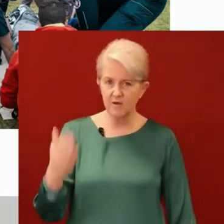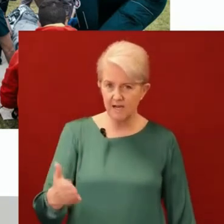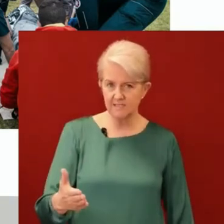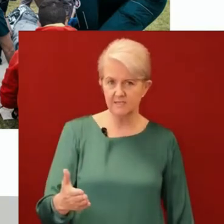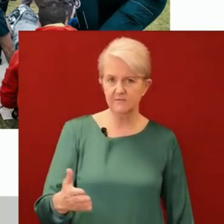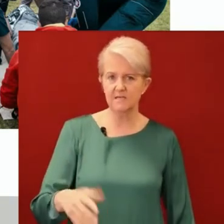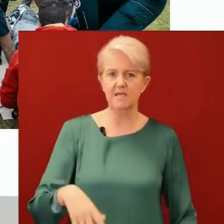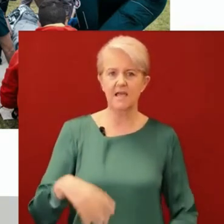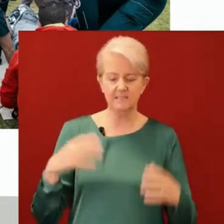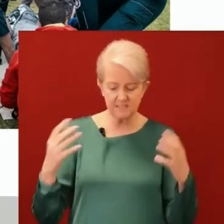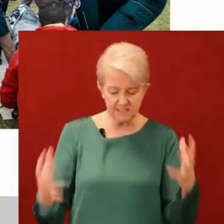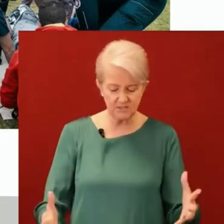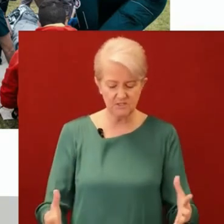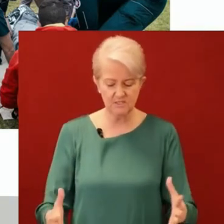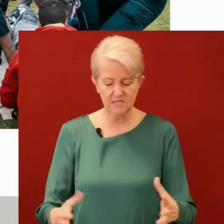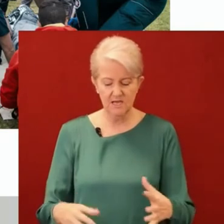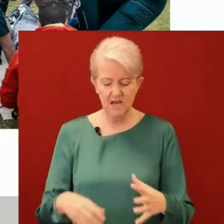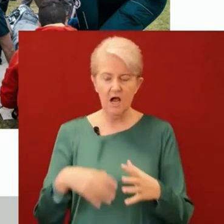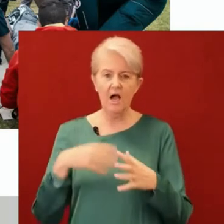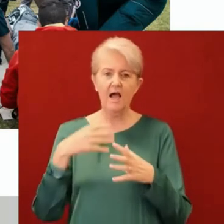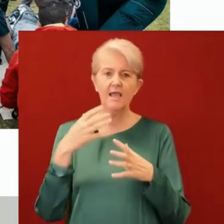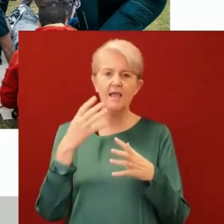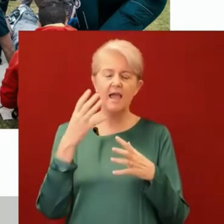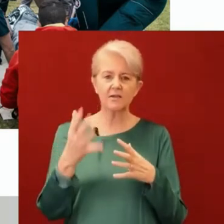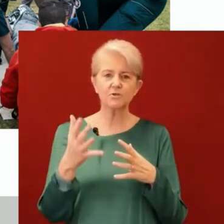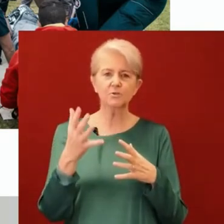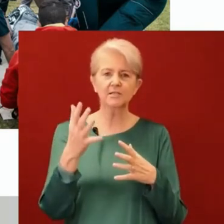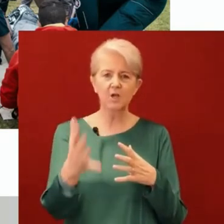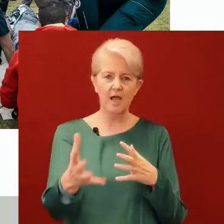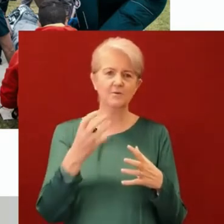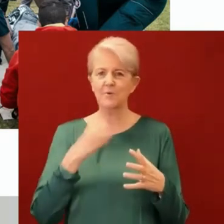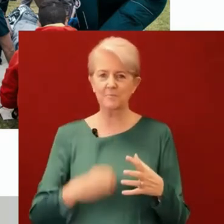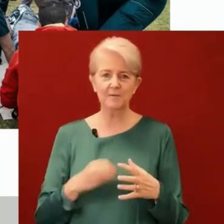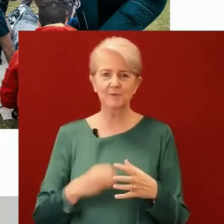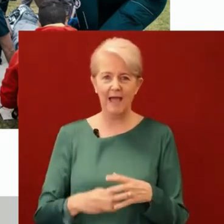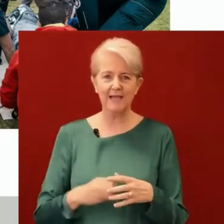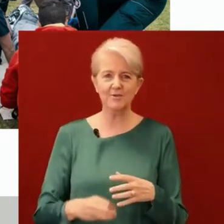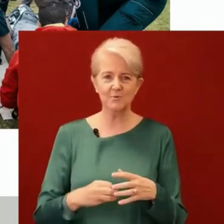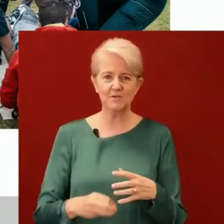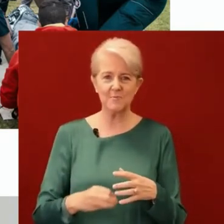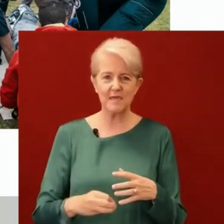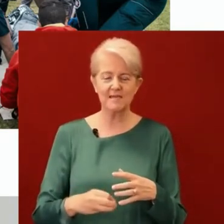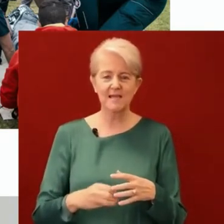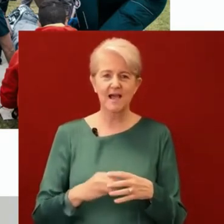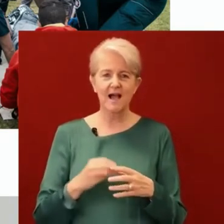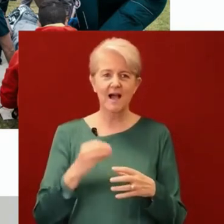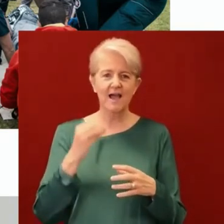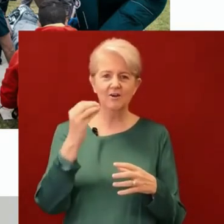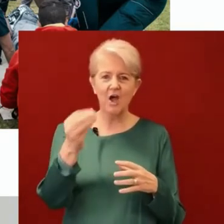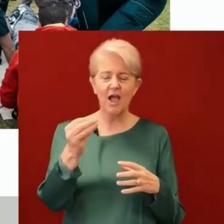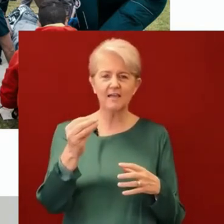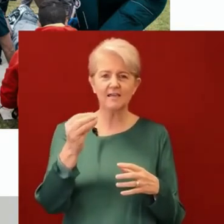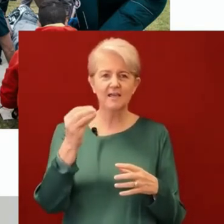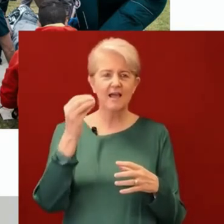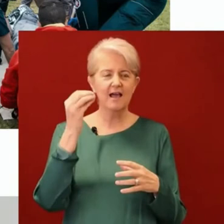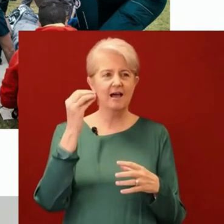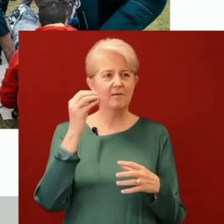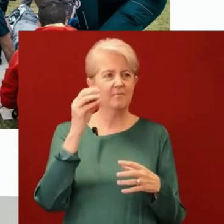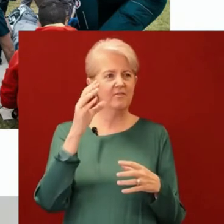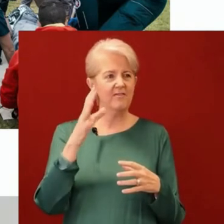and creativity and discussion. I actually like it when people argue with me. I